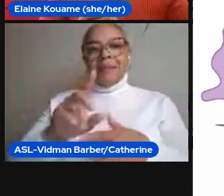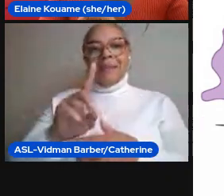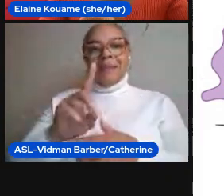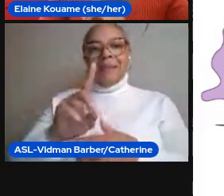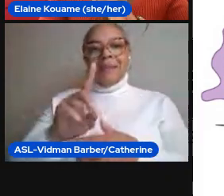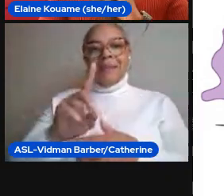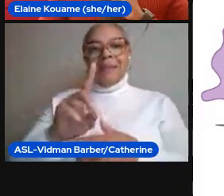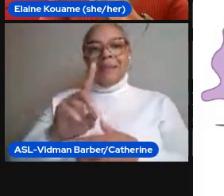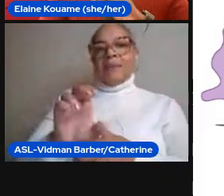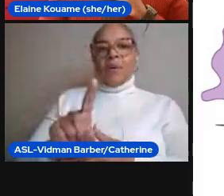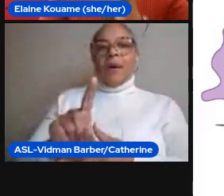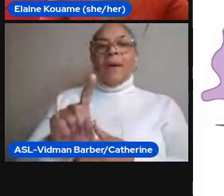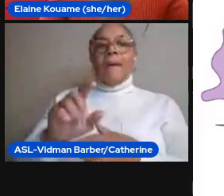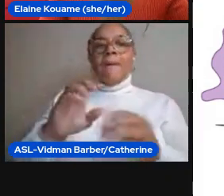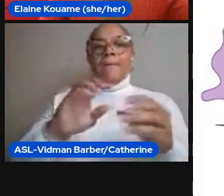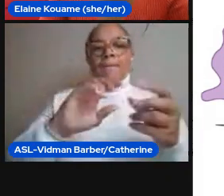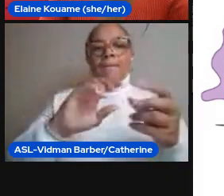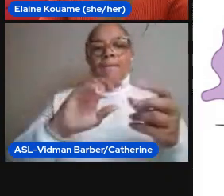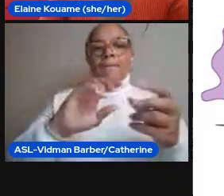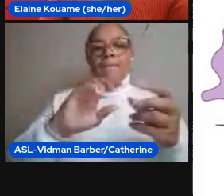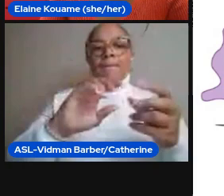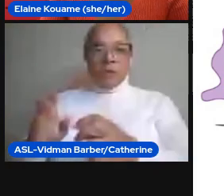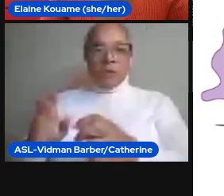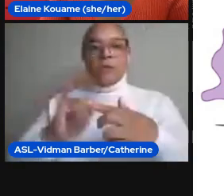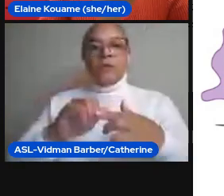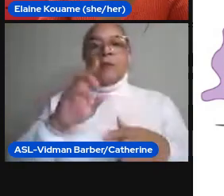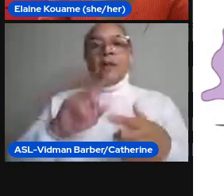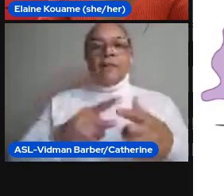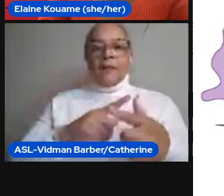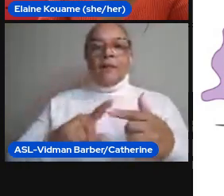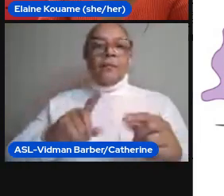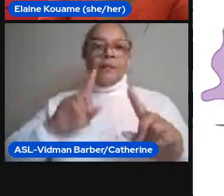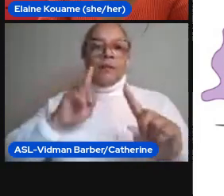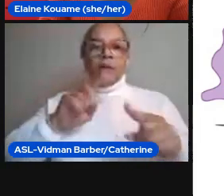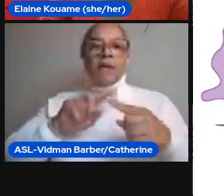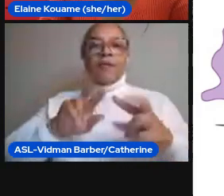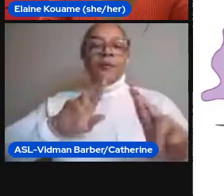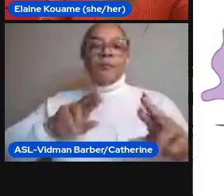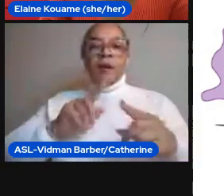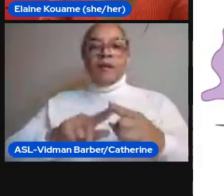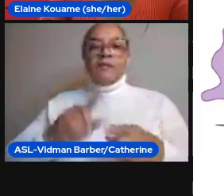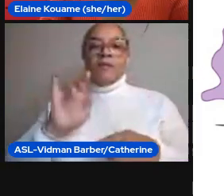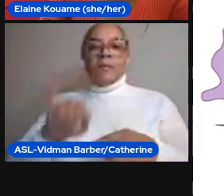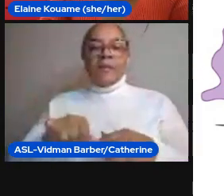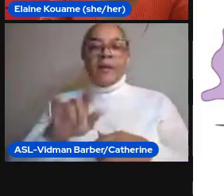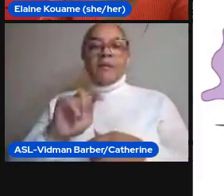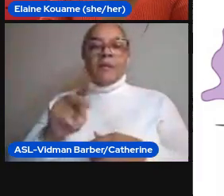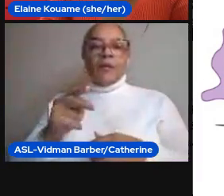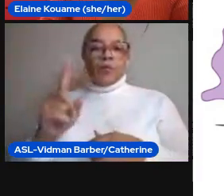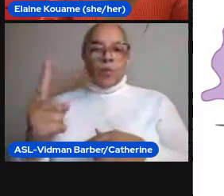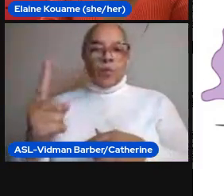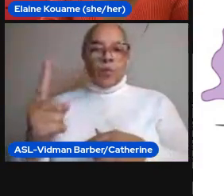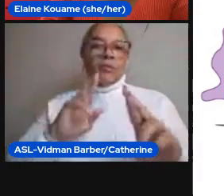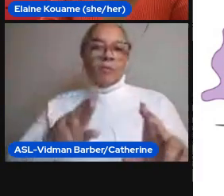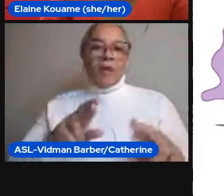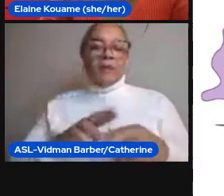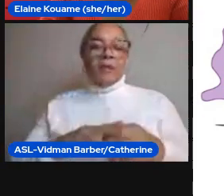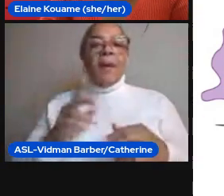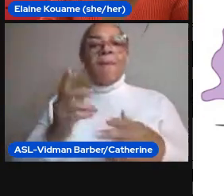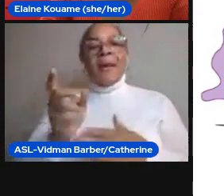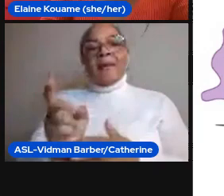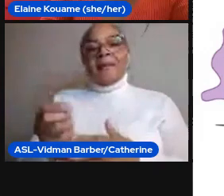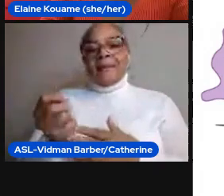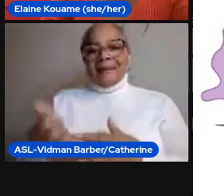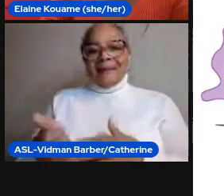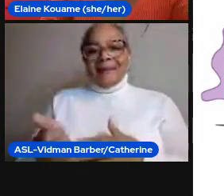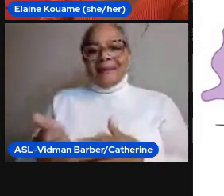DC1 subset, and we then assess the Th1 response. So by deleting this, the MHC molecule